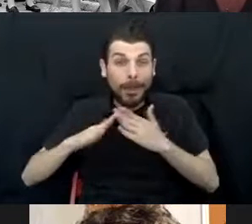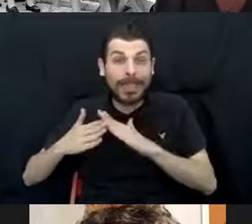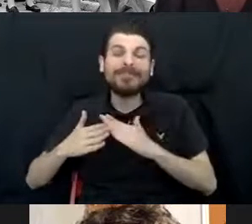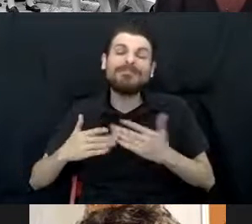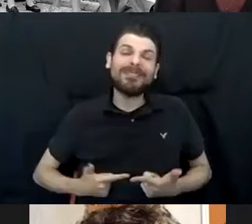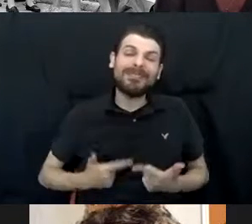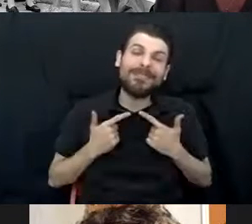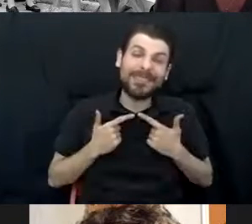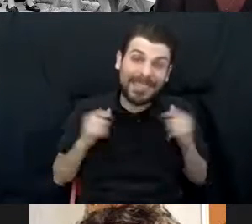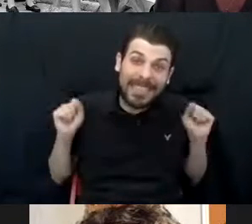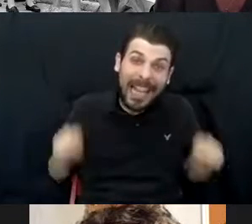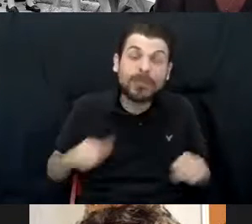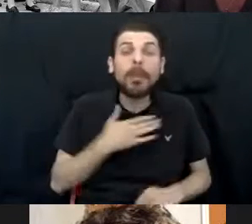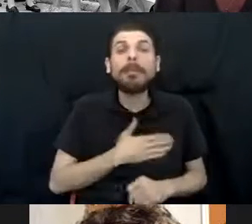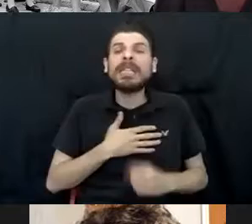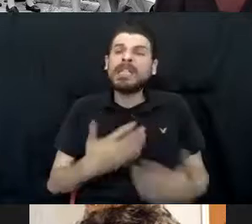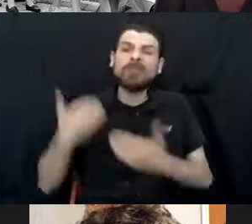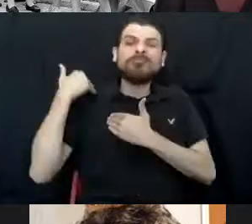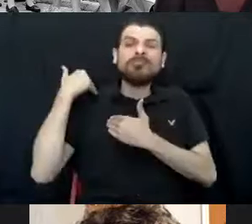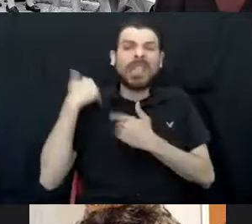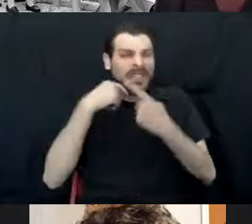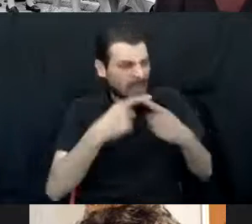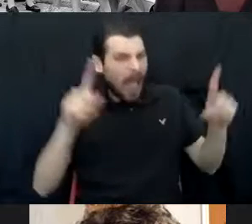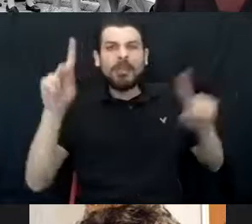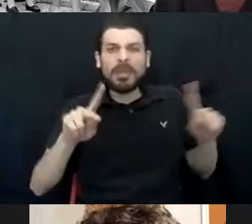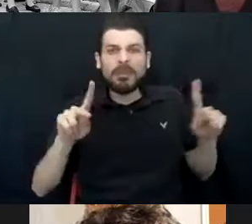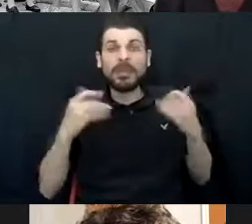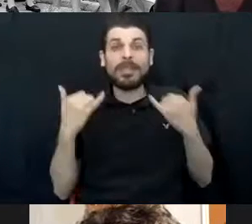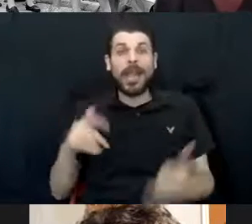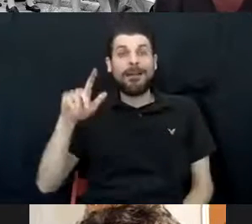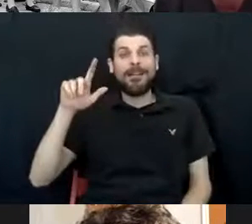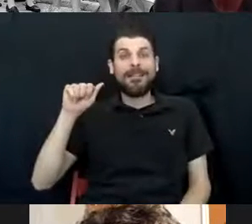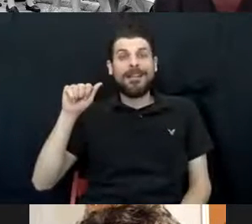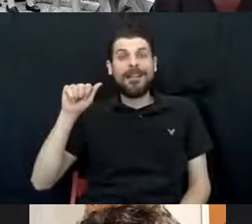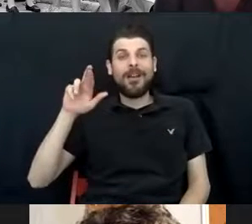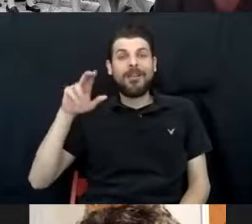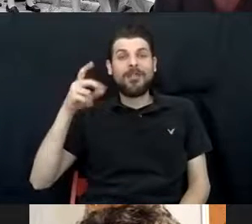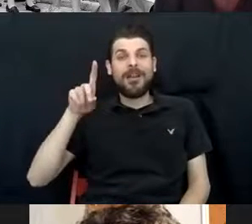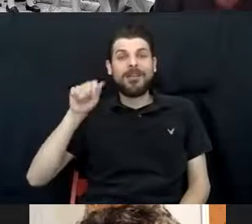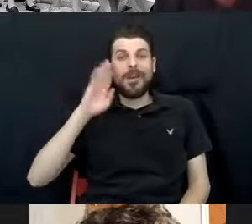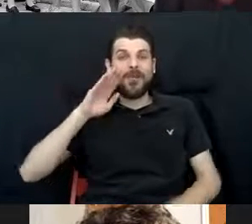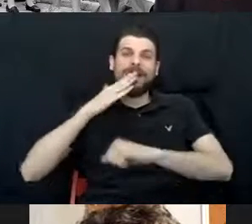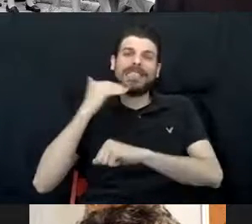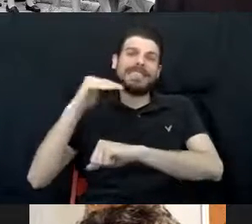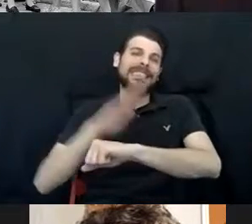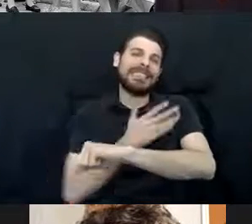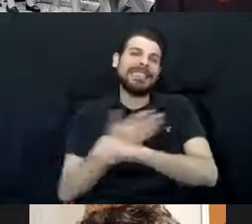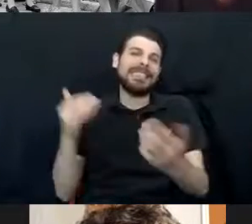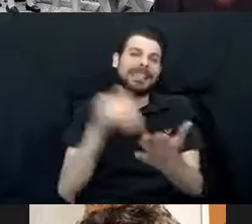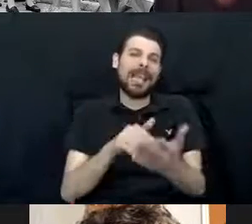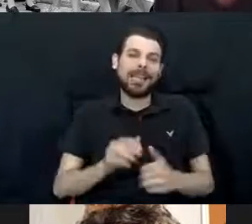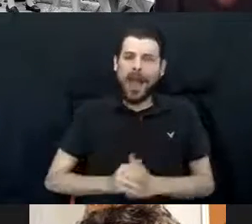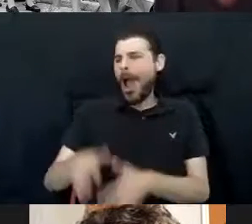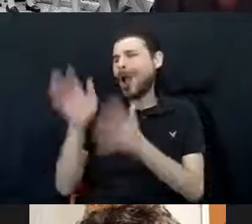up, tell people. And now LaRhonda will sing. We are so. Yes, yes,